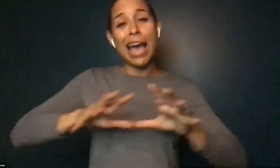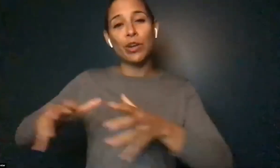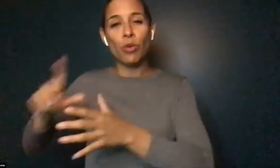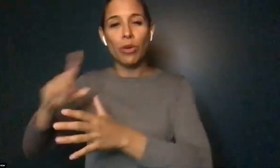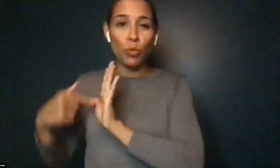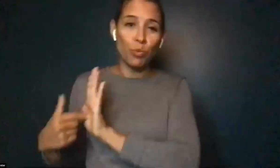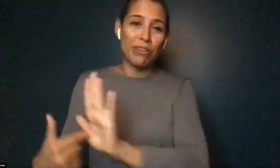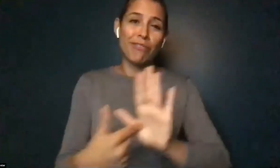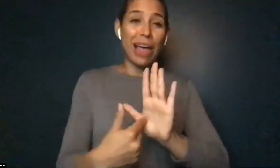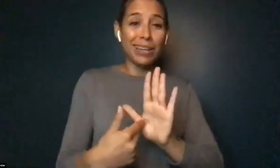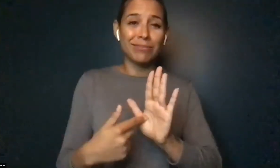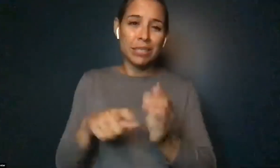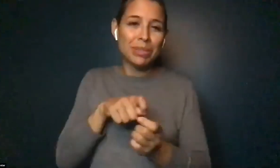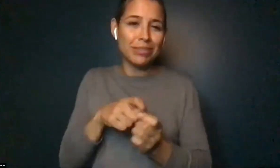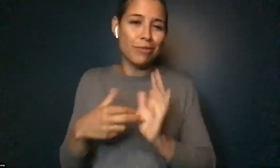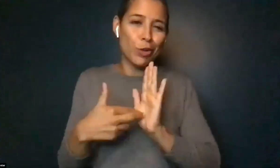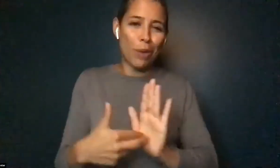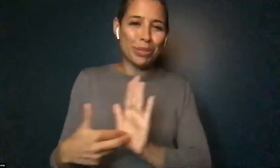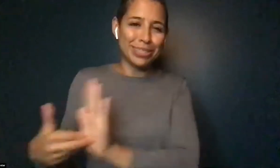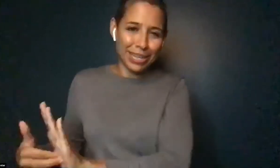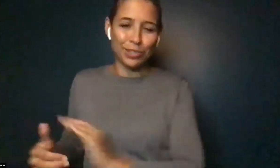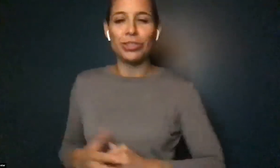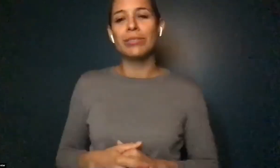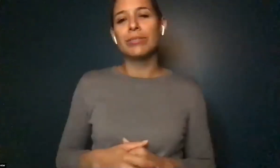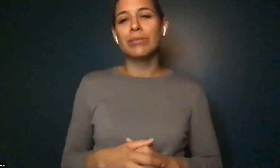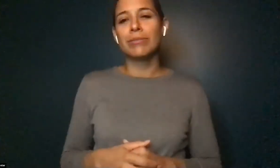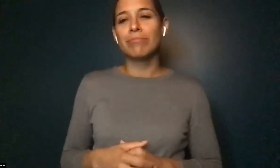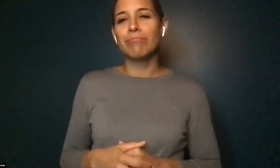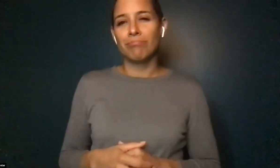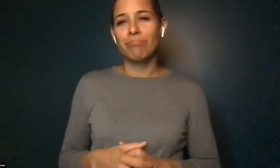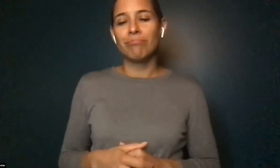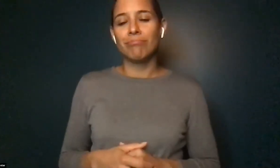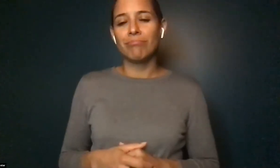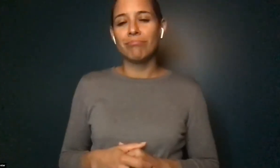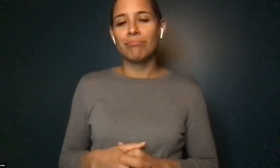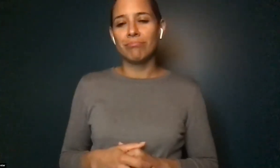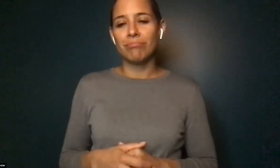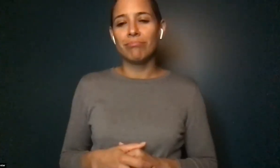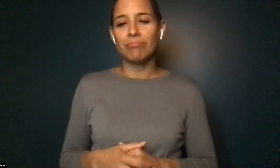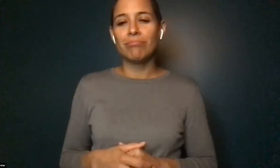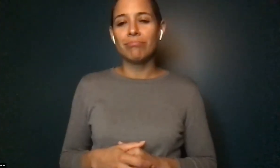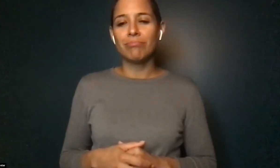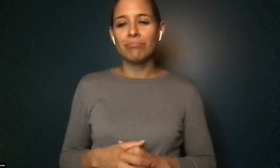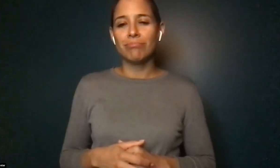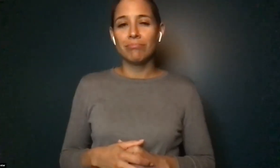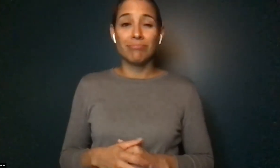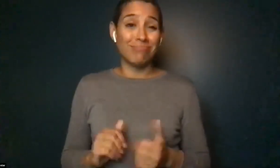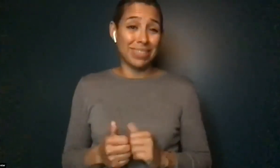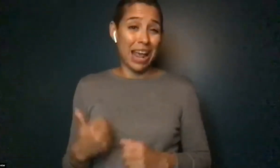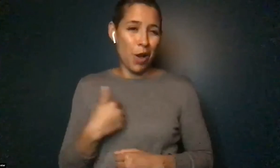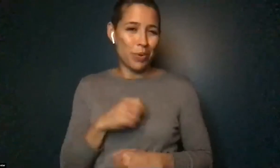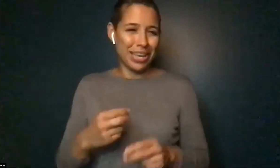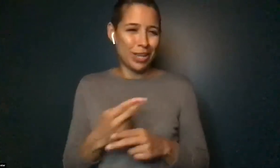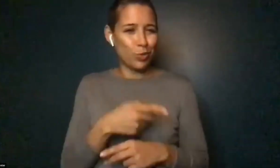and how we can, we can use this fantastical framework